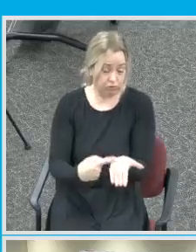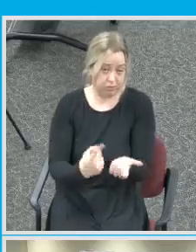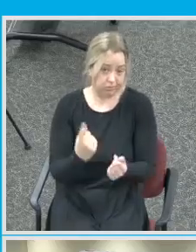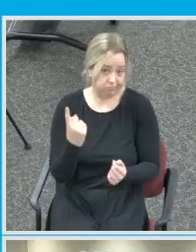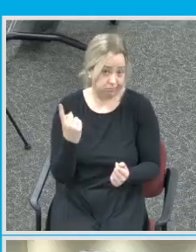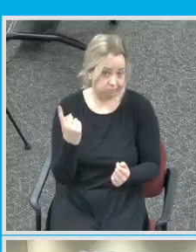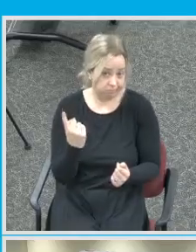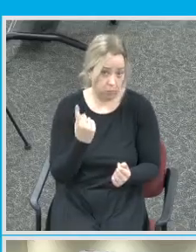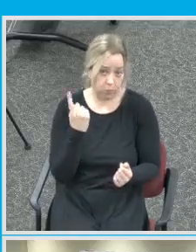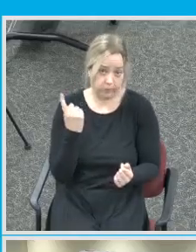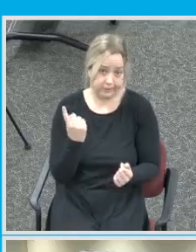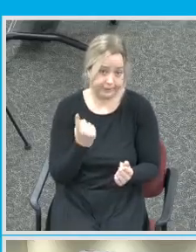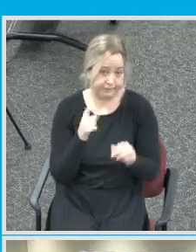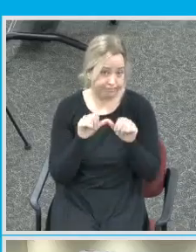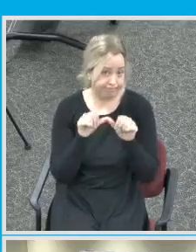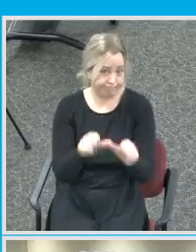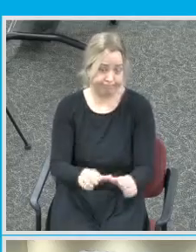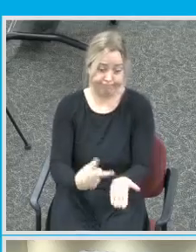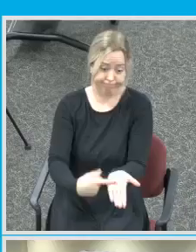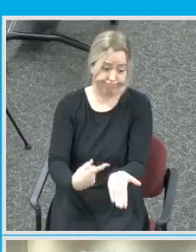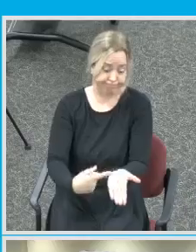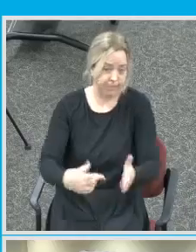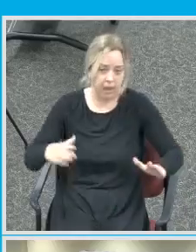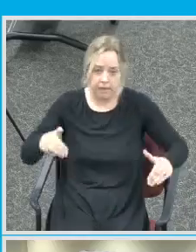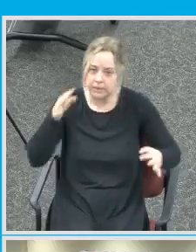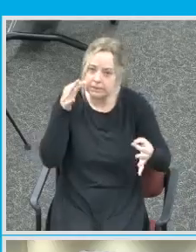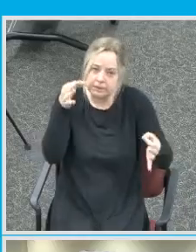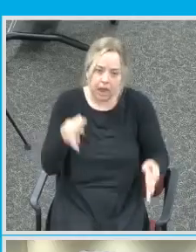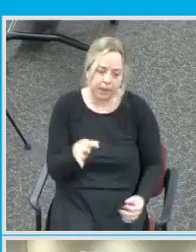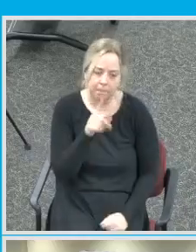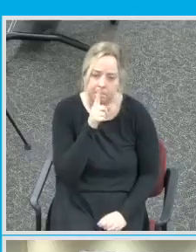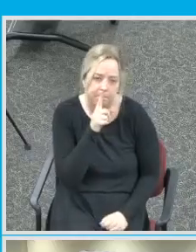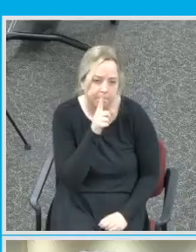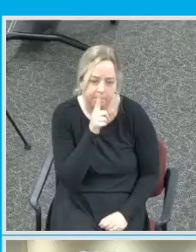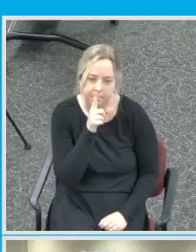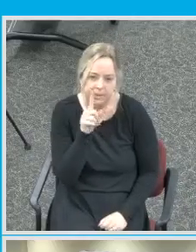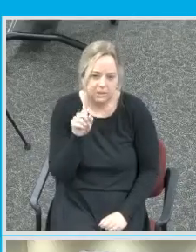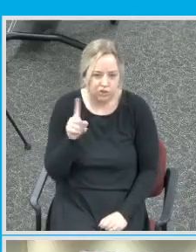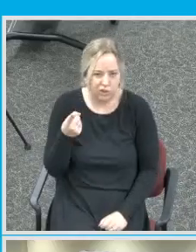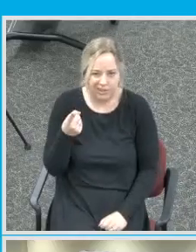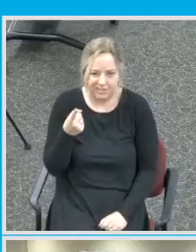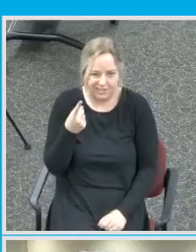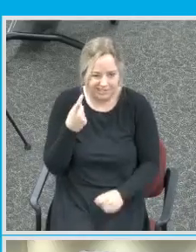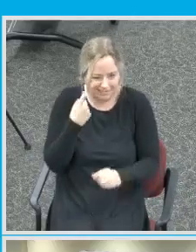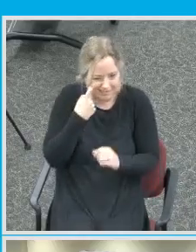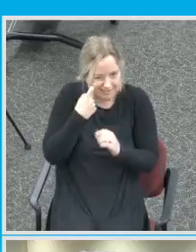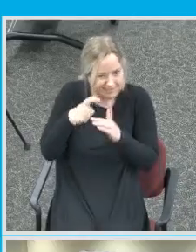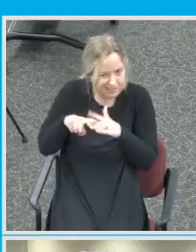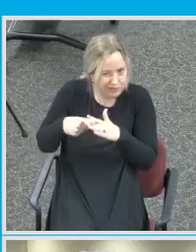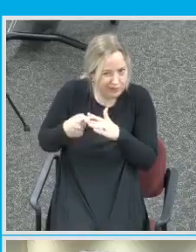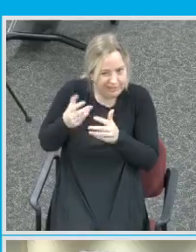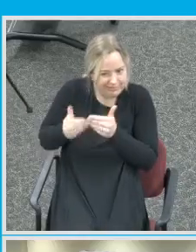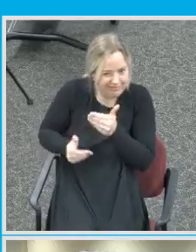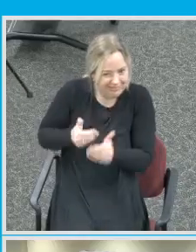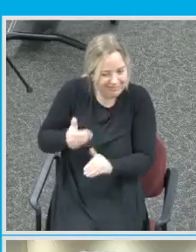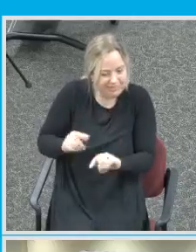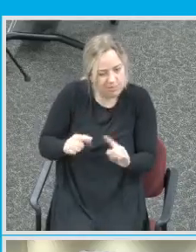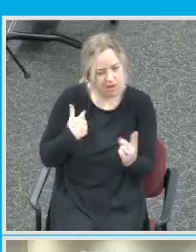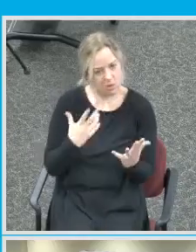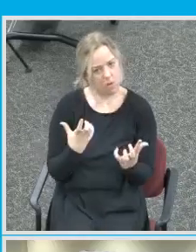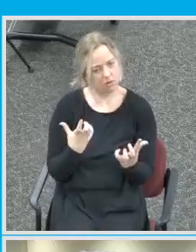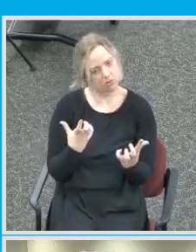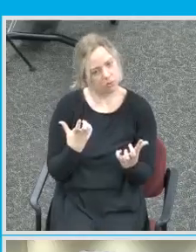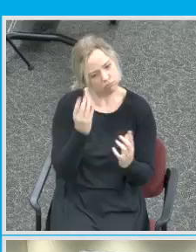been nothing that has been decided. These are just a few weeks in, but did want to mention that I am encouraged